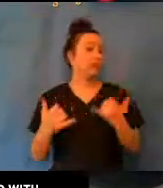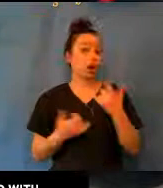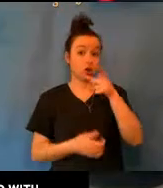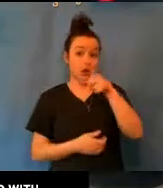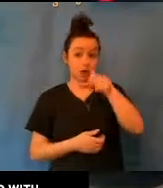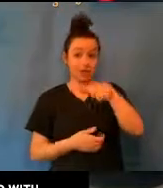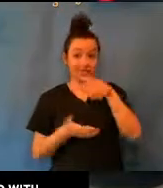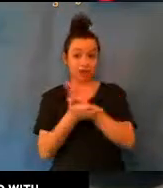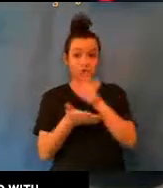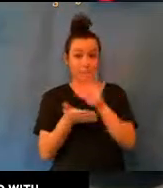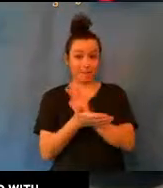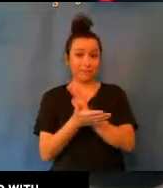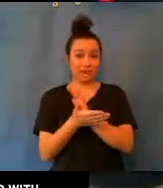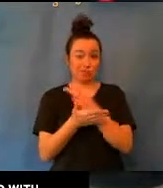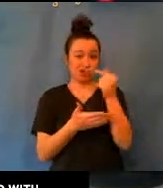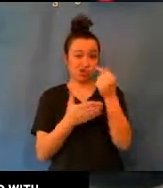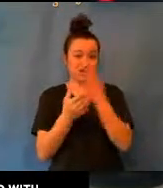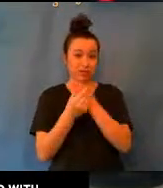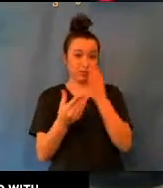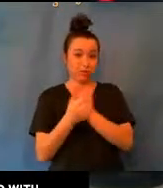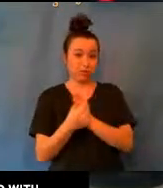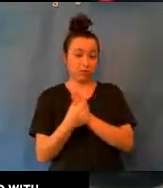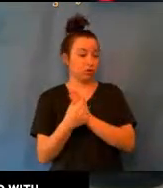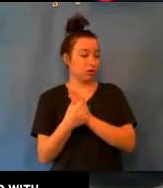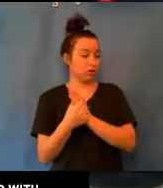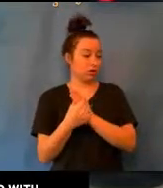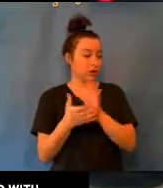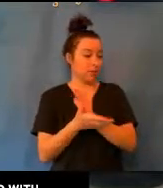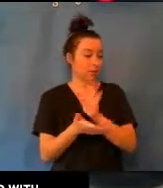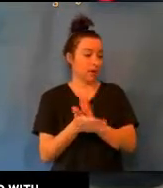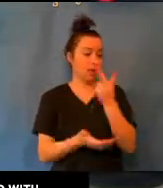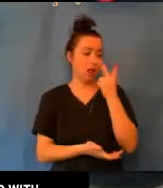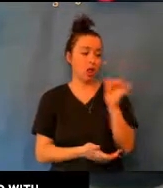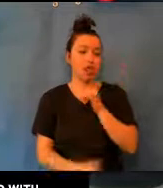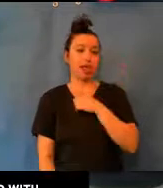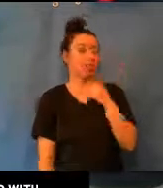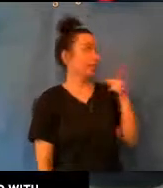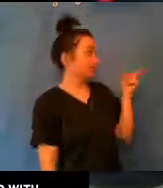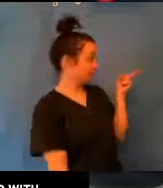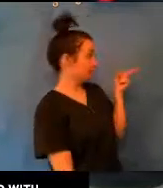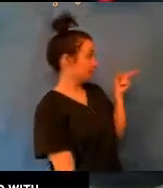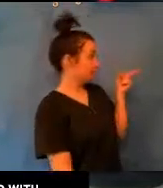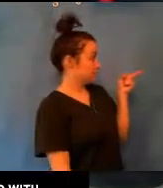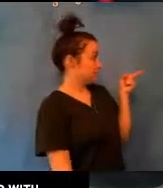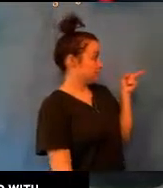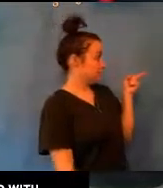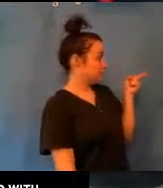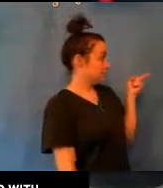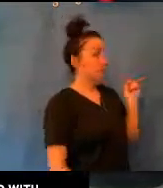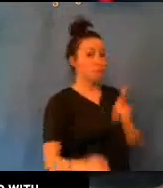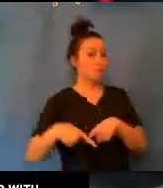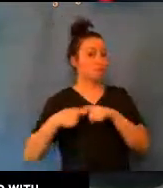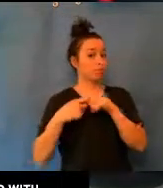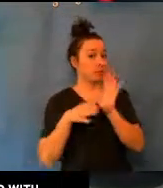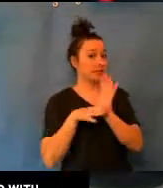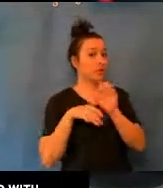to get out your packet with your page that looks like this. If you need a second, pause